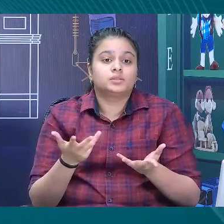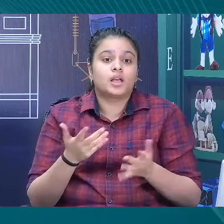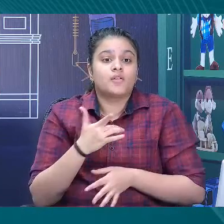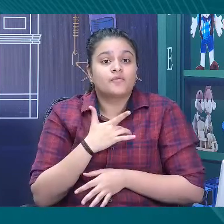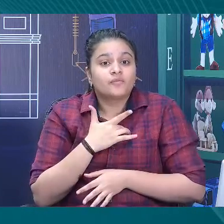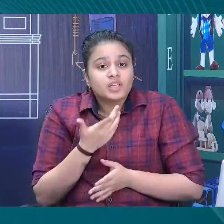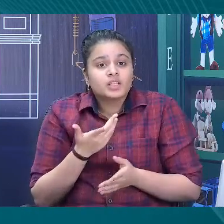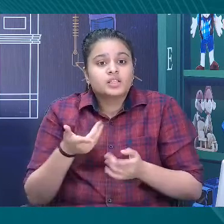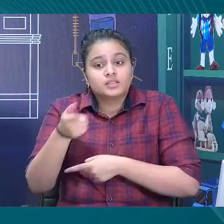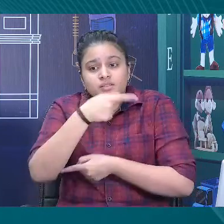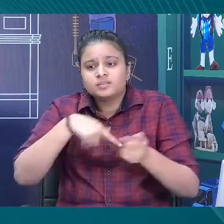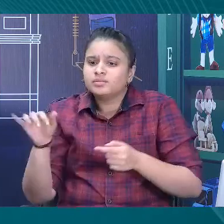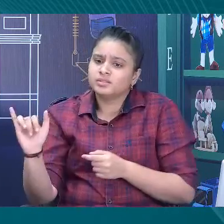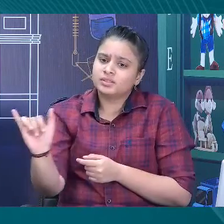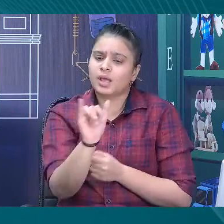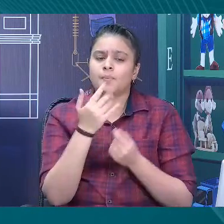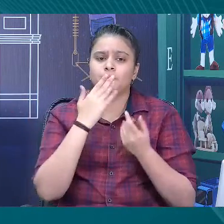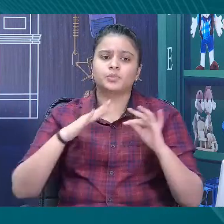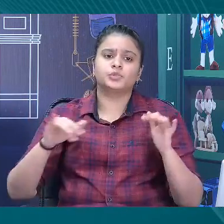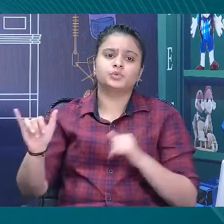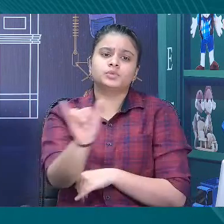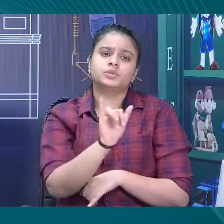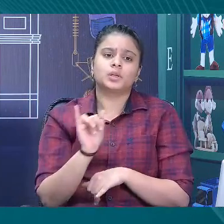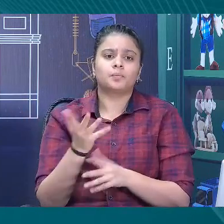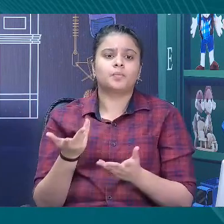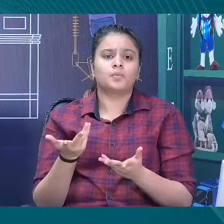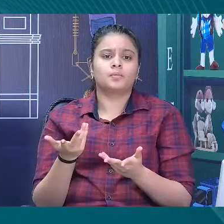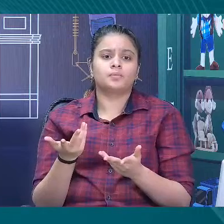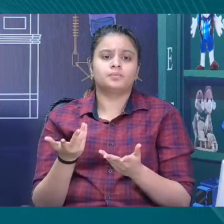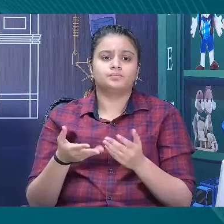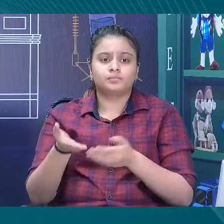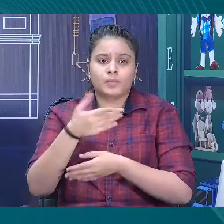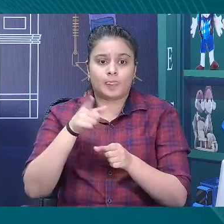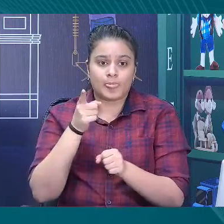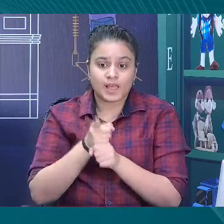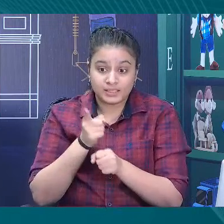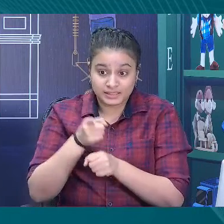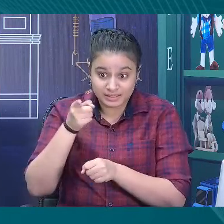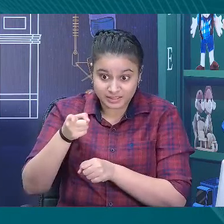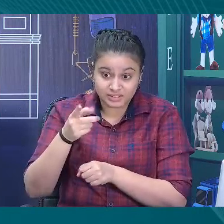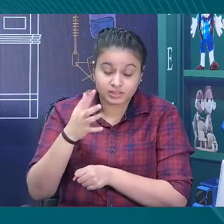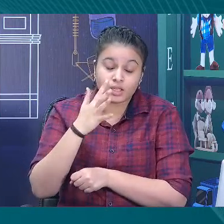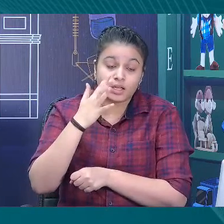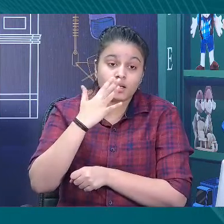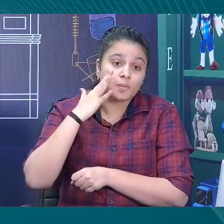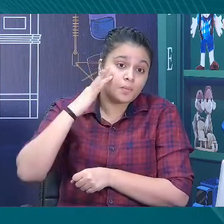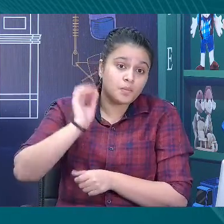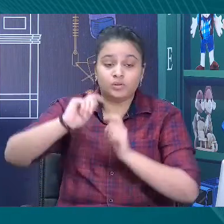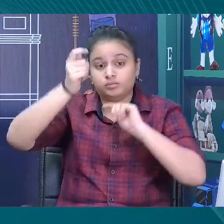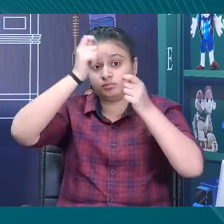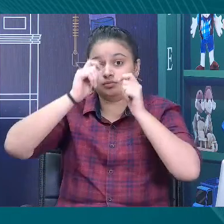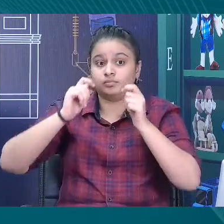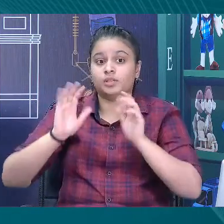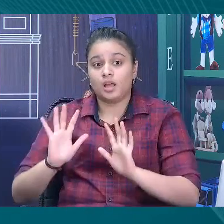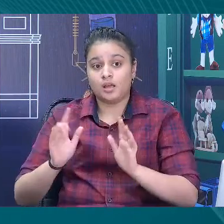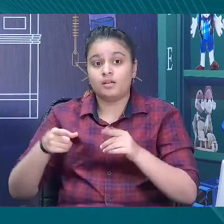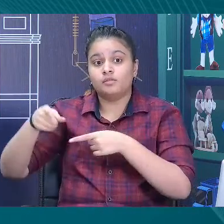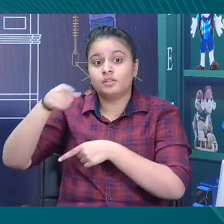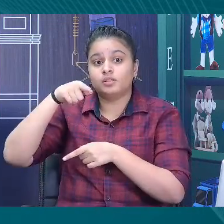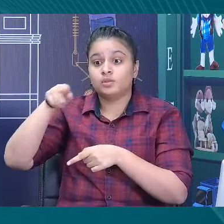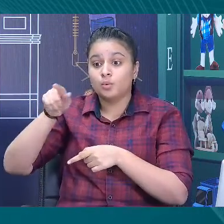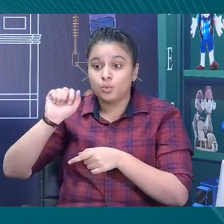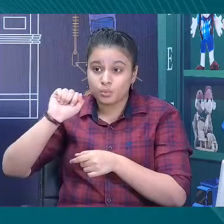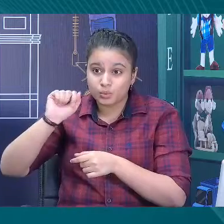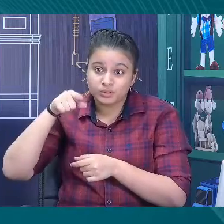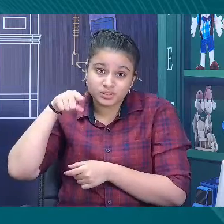if you're equal to other children in the classroom. And here teacher plays a very, very important role, as she makes